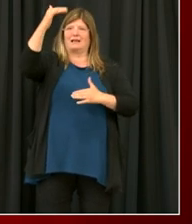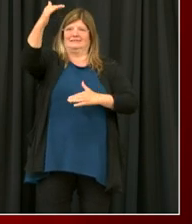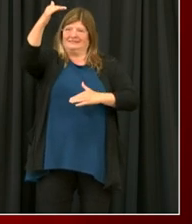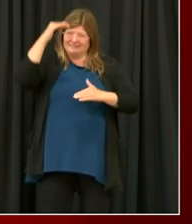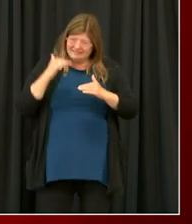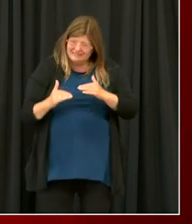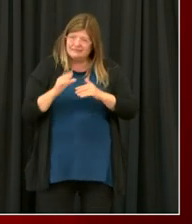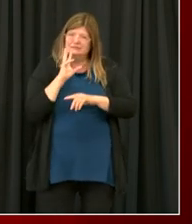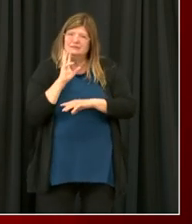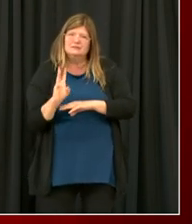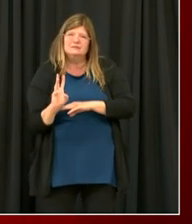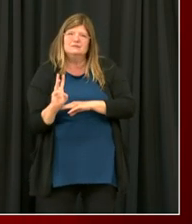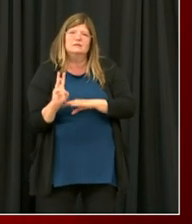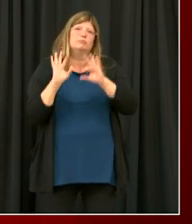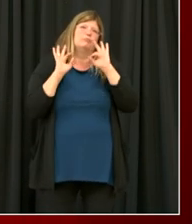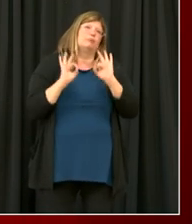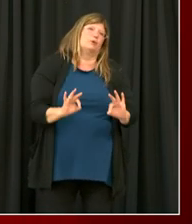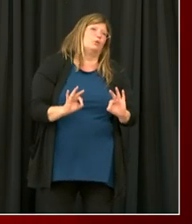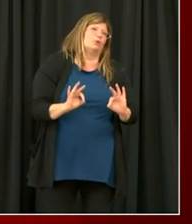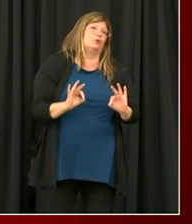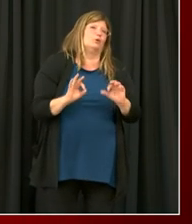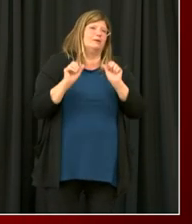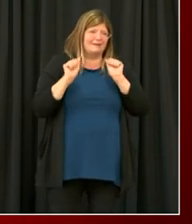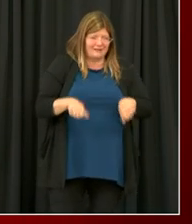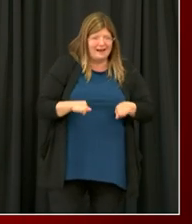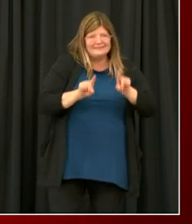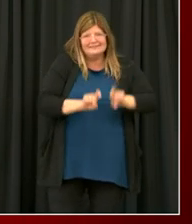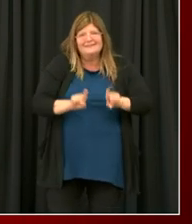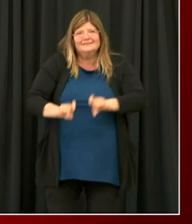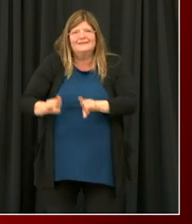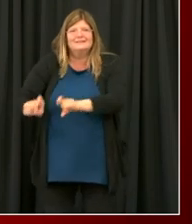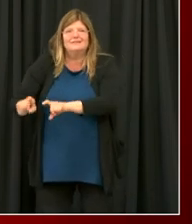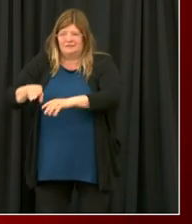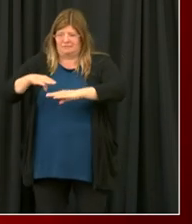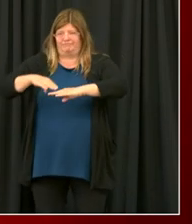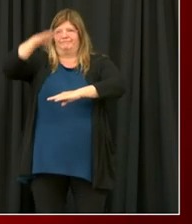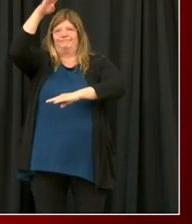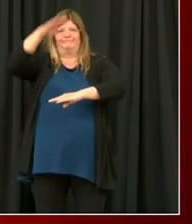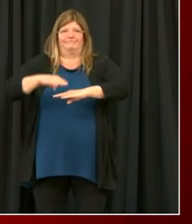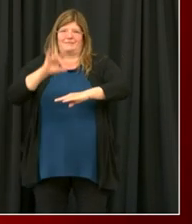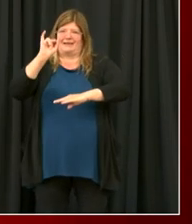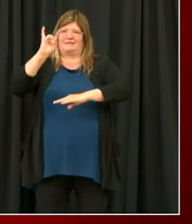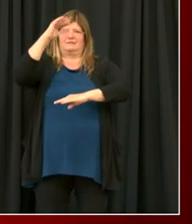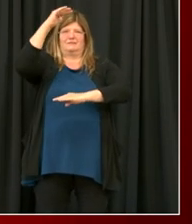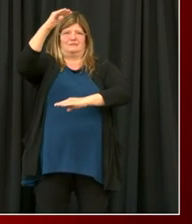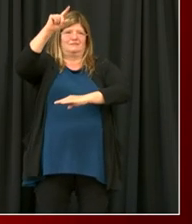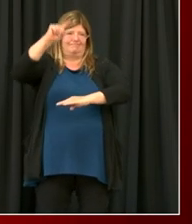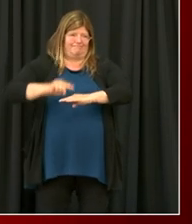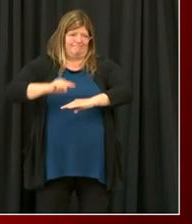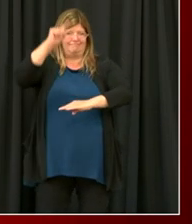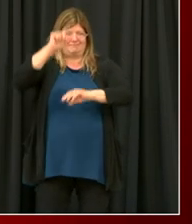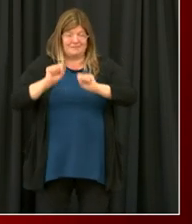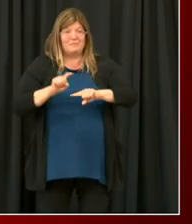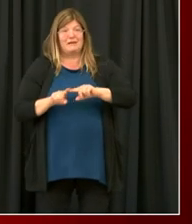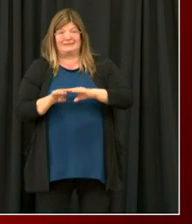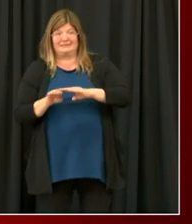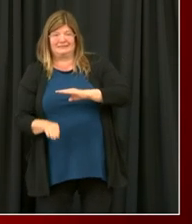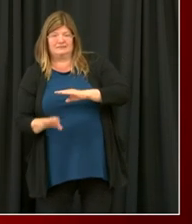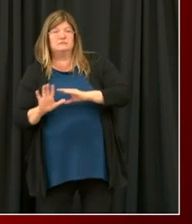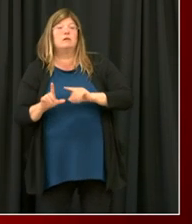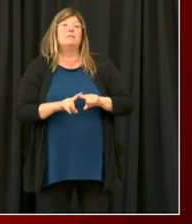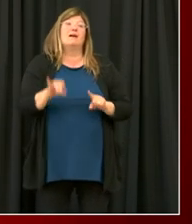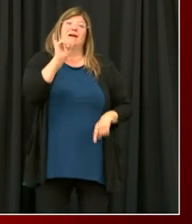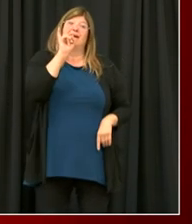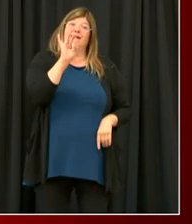18. I also want to emphasize, however, that if your child is sick, you need to contact your child's